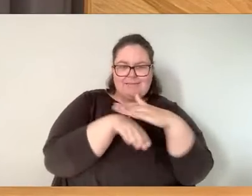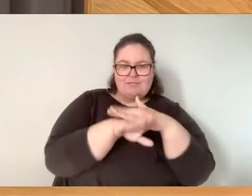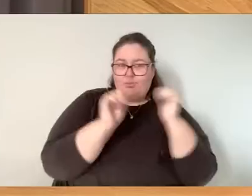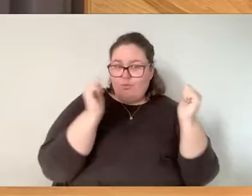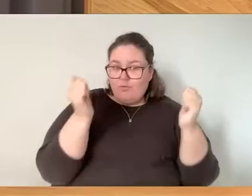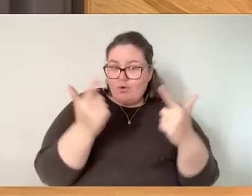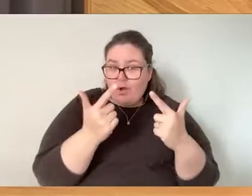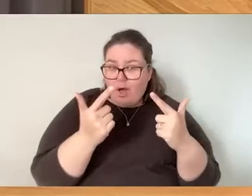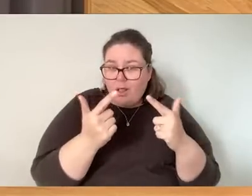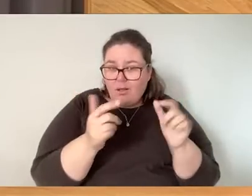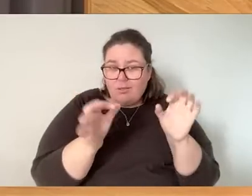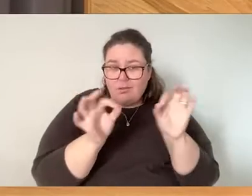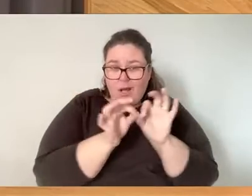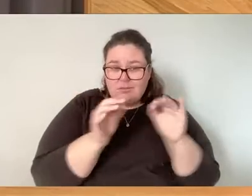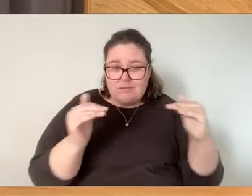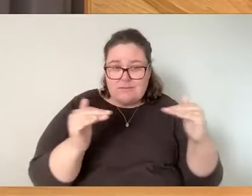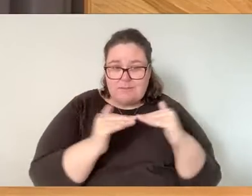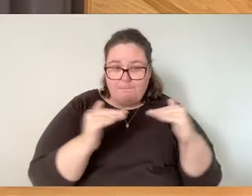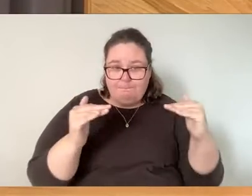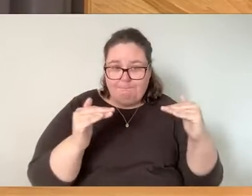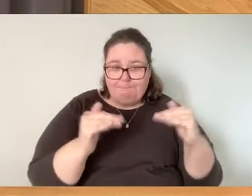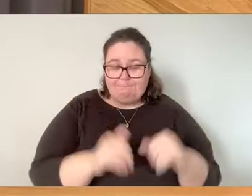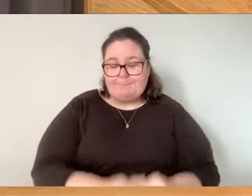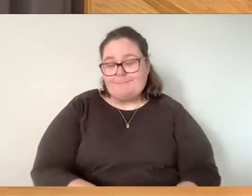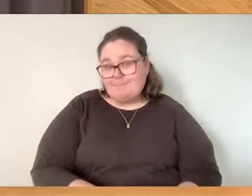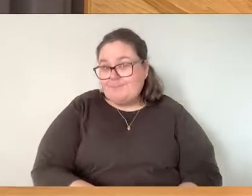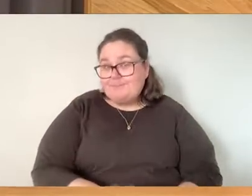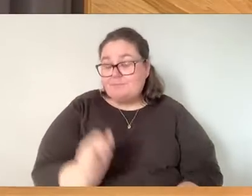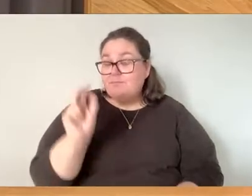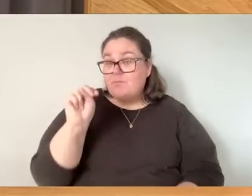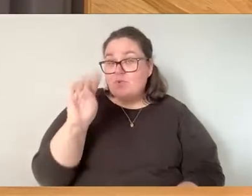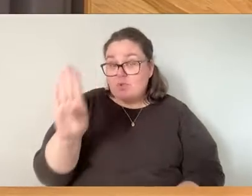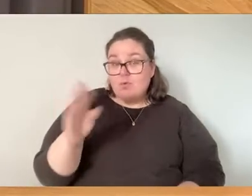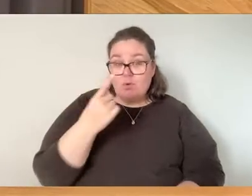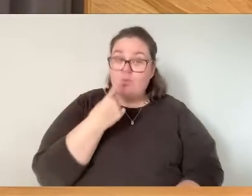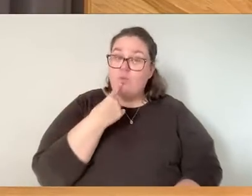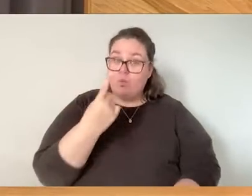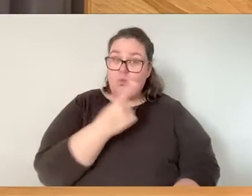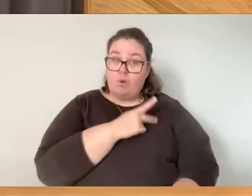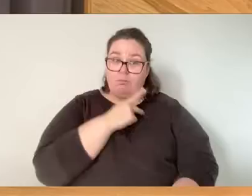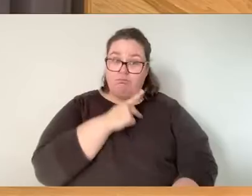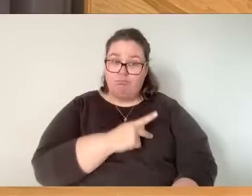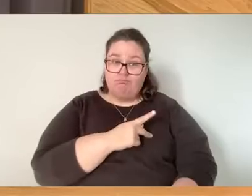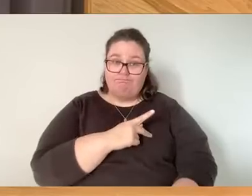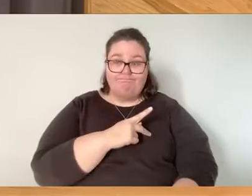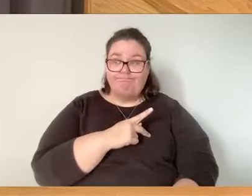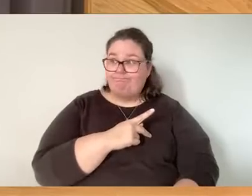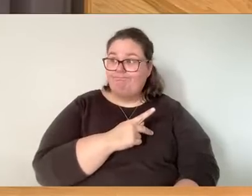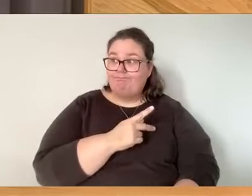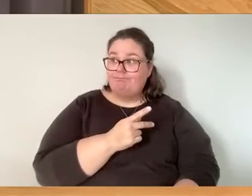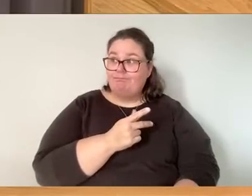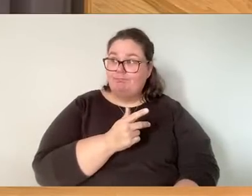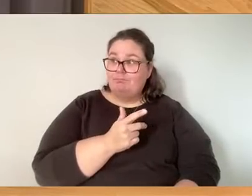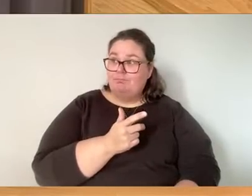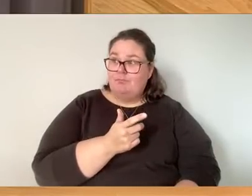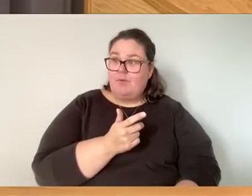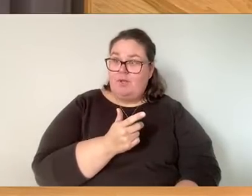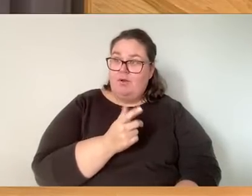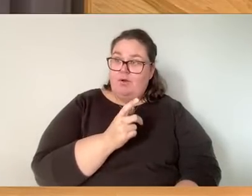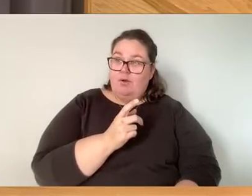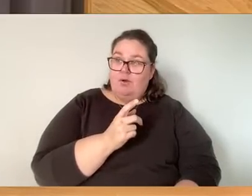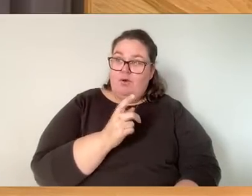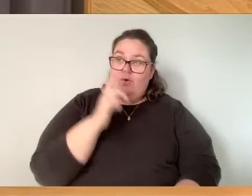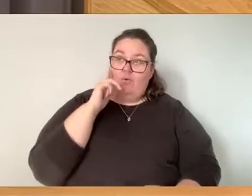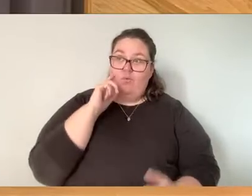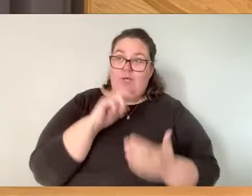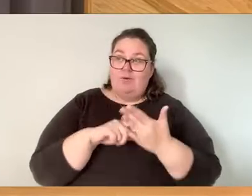extra cost. And New Brunswick is certainly one of those provinces that's experiencing the issue of poor universal design